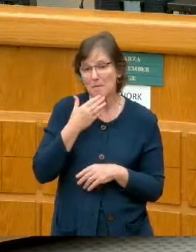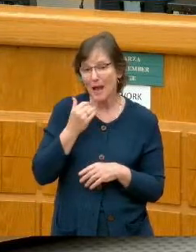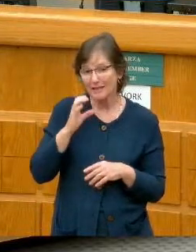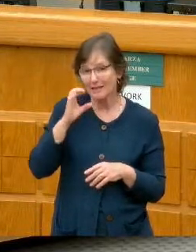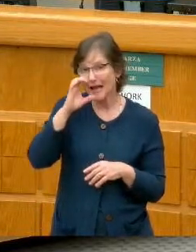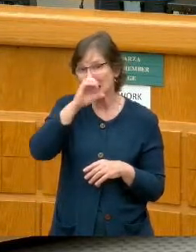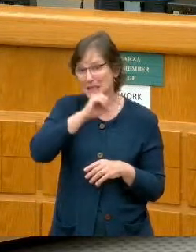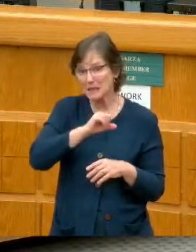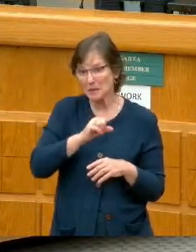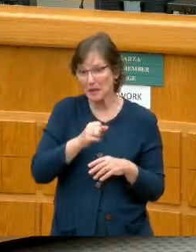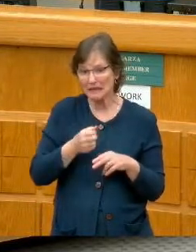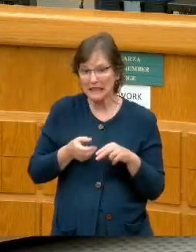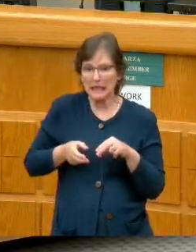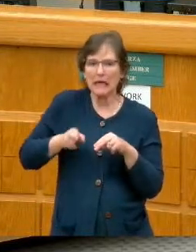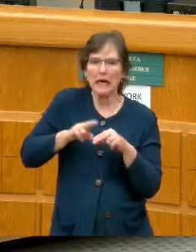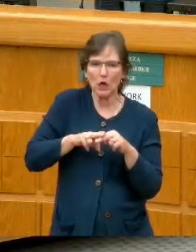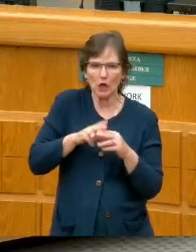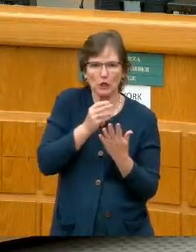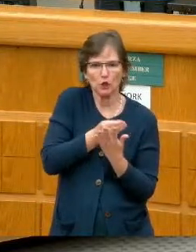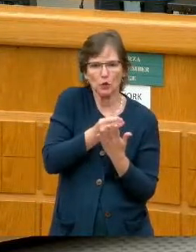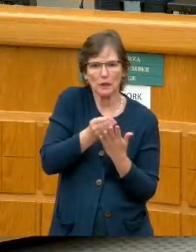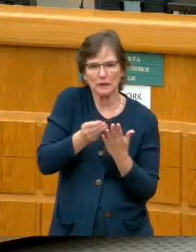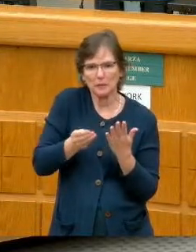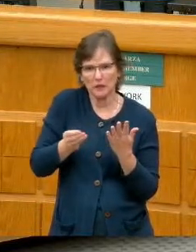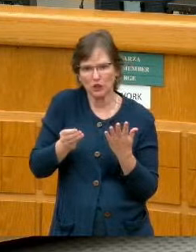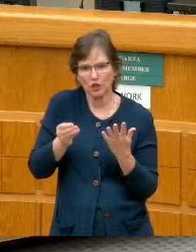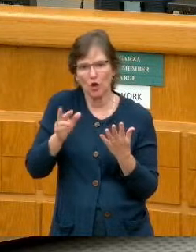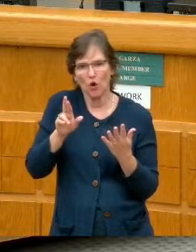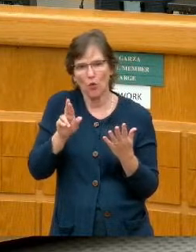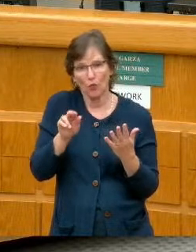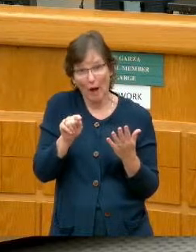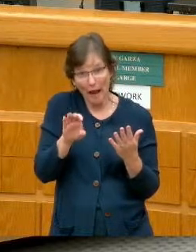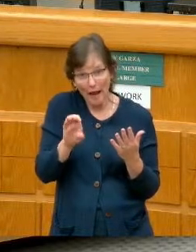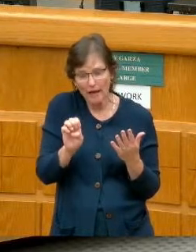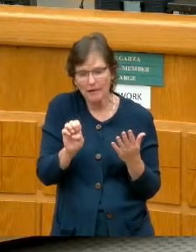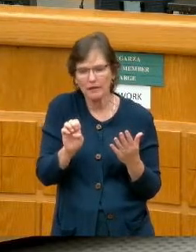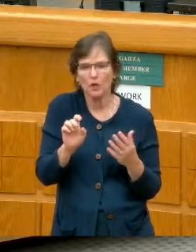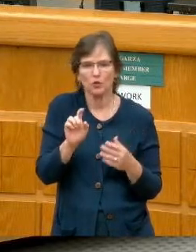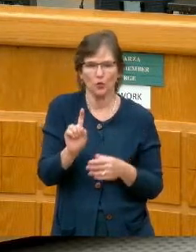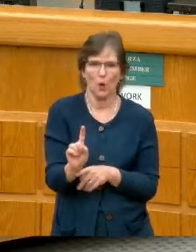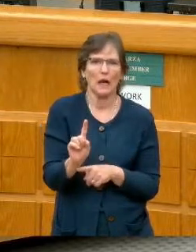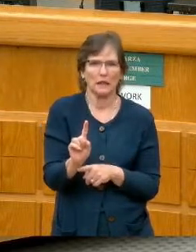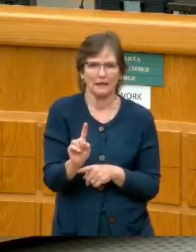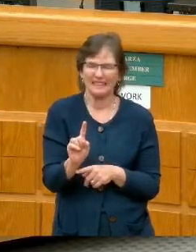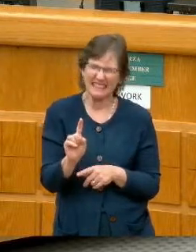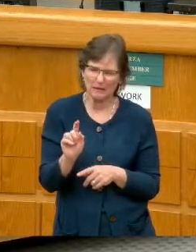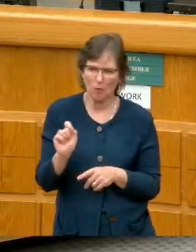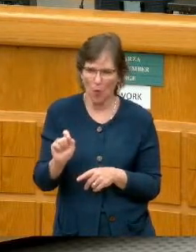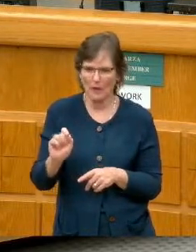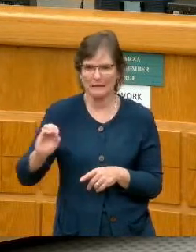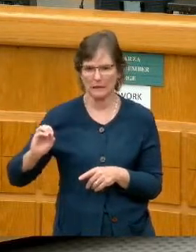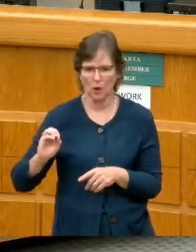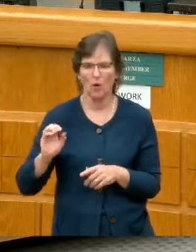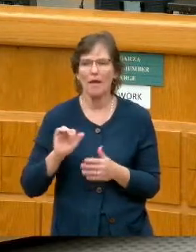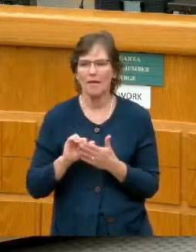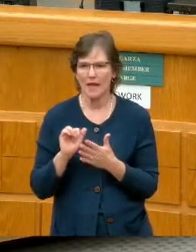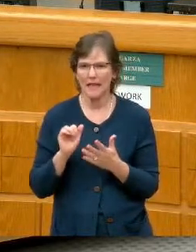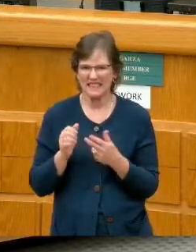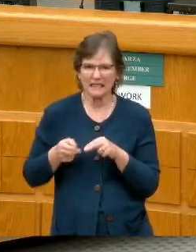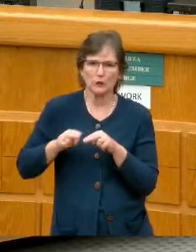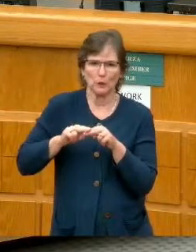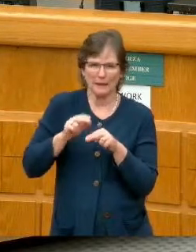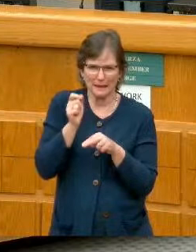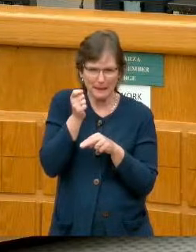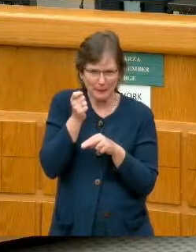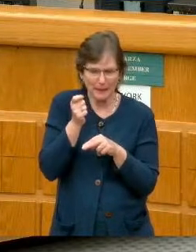that's higher than we've been predicting for the past several weeks and months. This graphic here of Texas